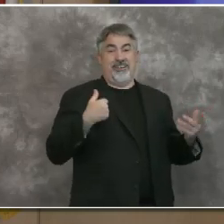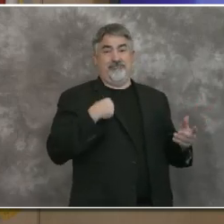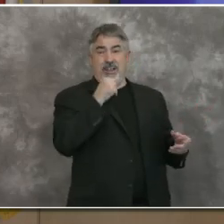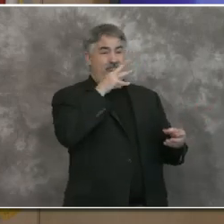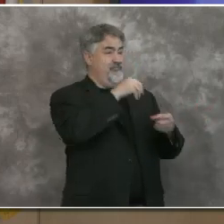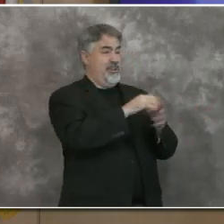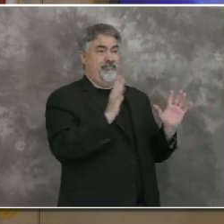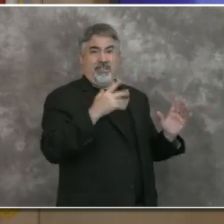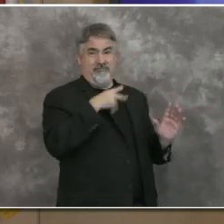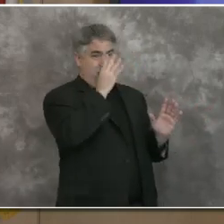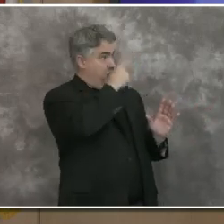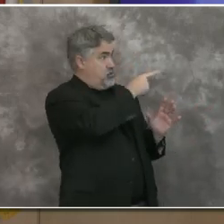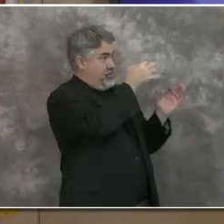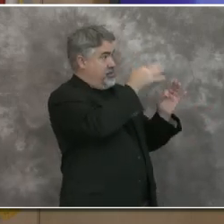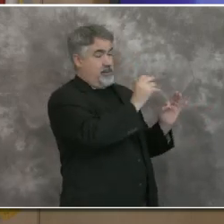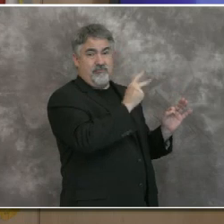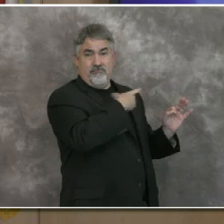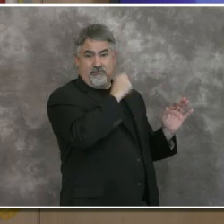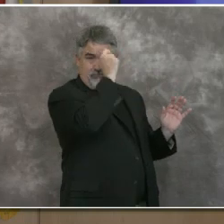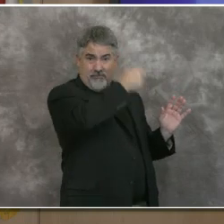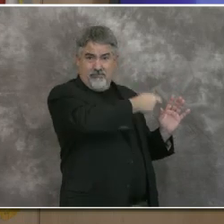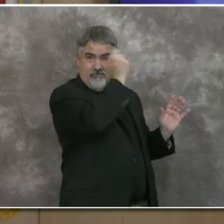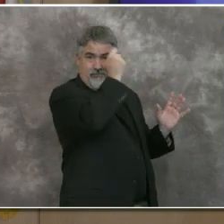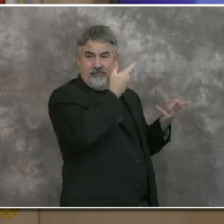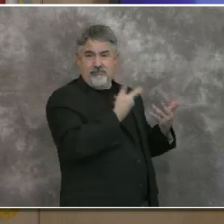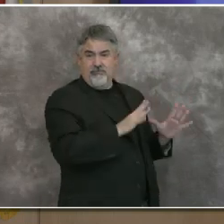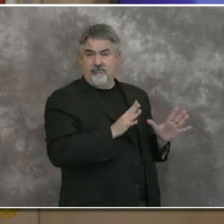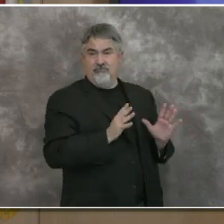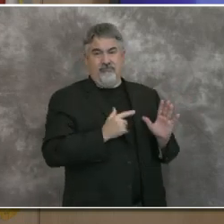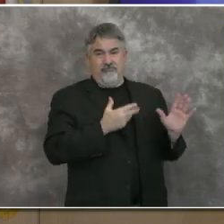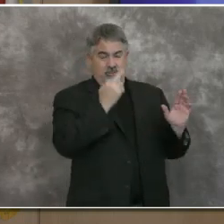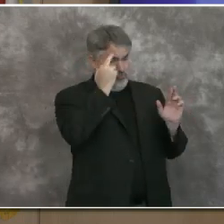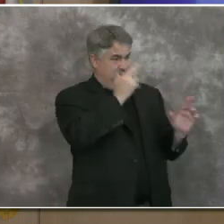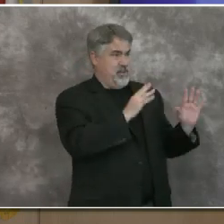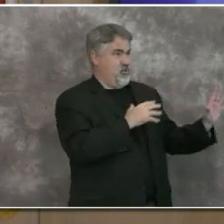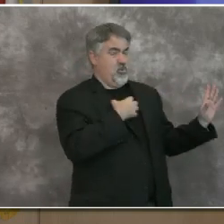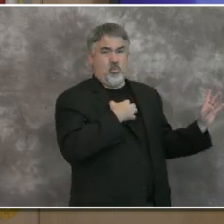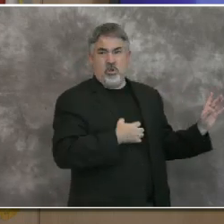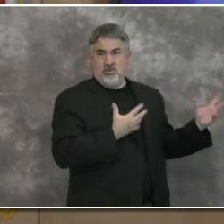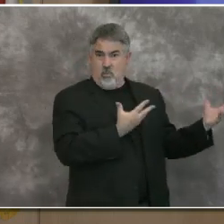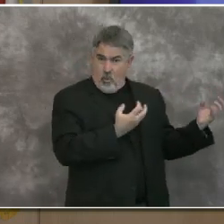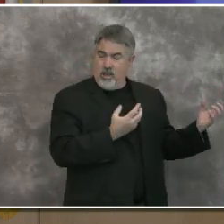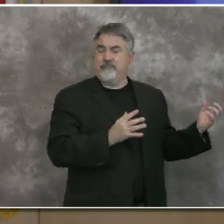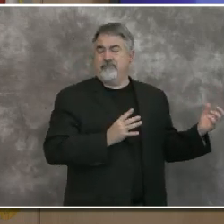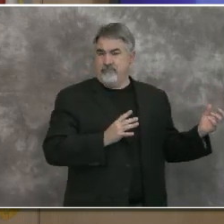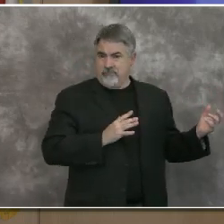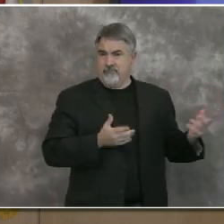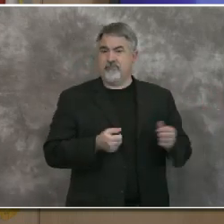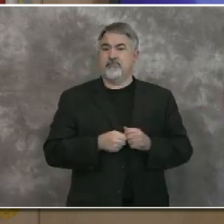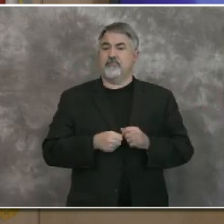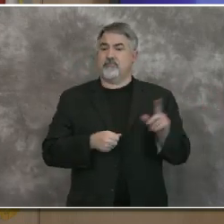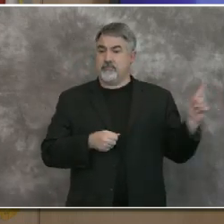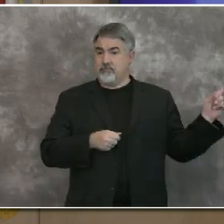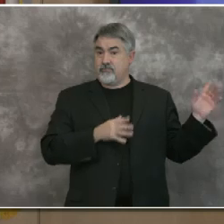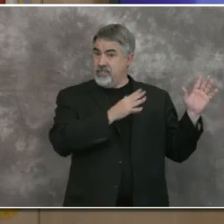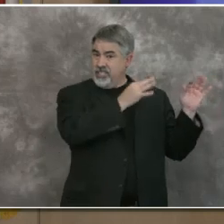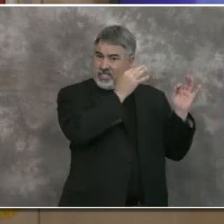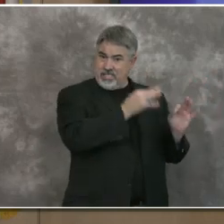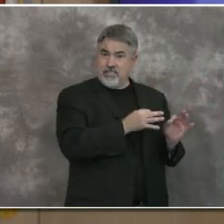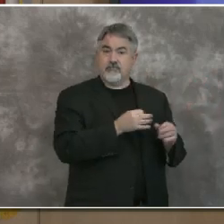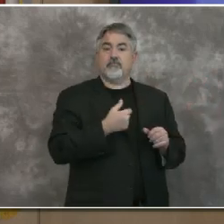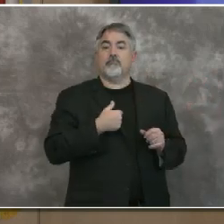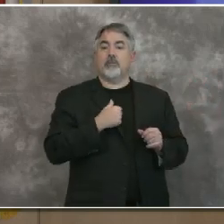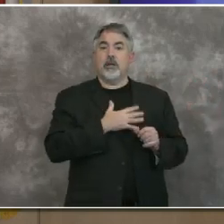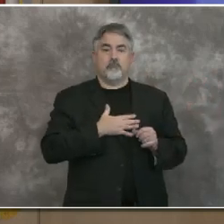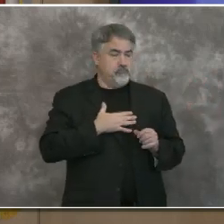continuing that into the future. I respect their sovereignty. I respect this is their decision to make, and I appreciate the effort and